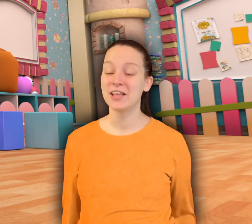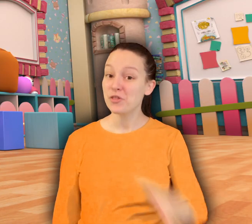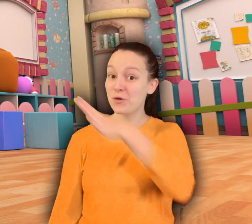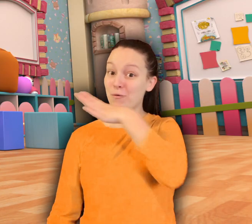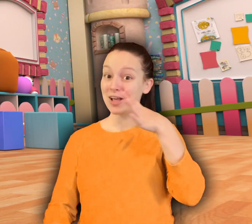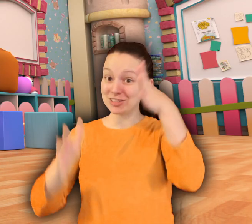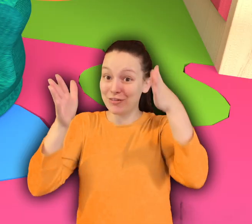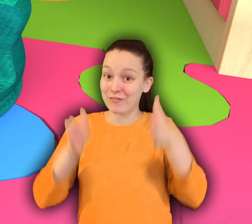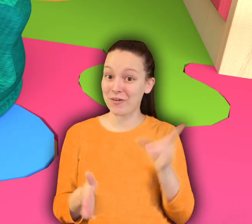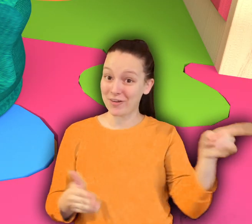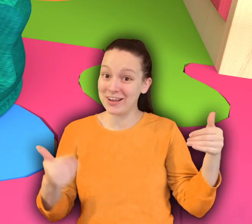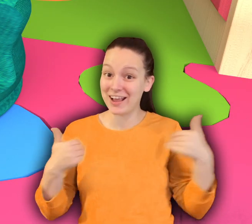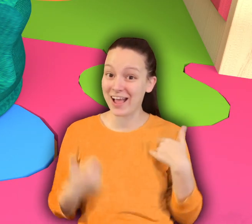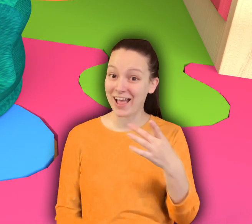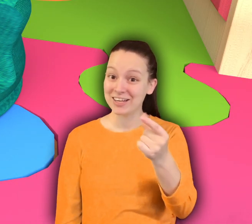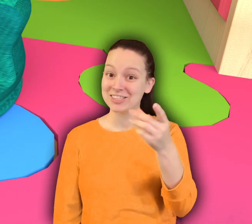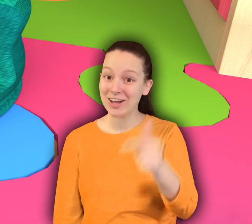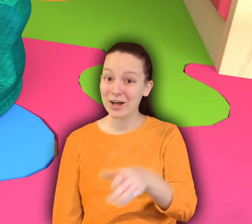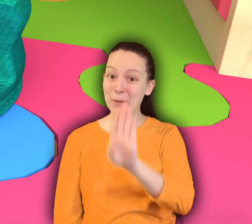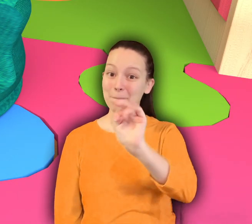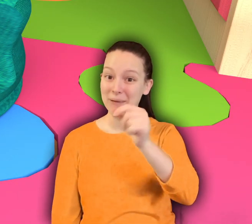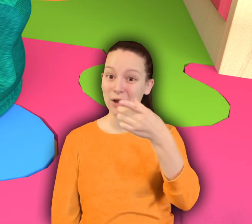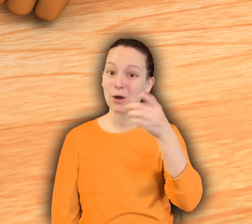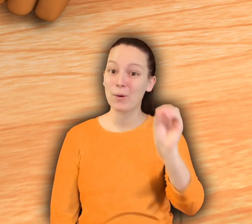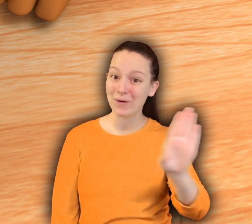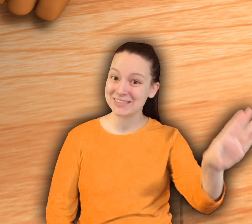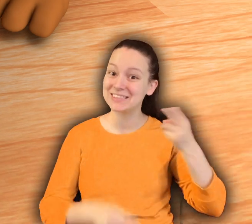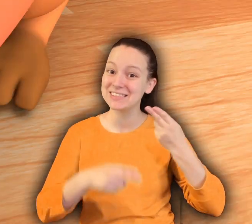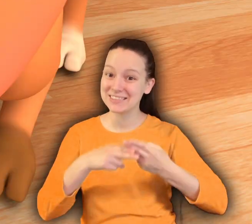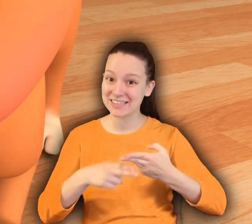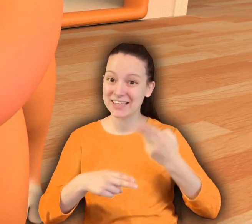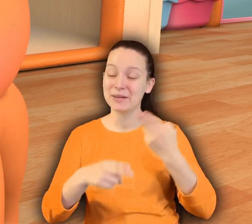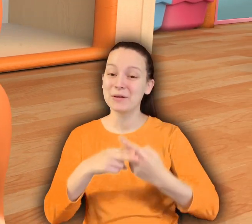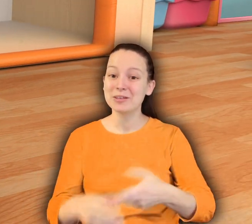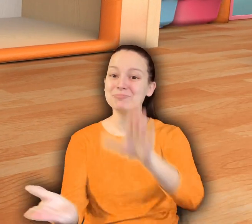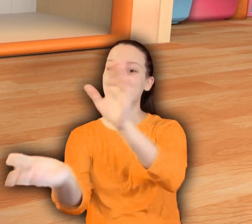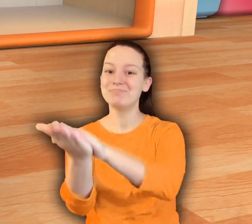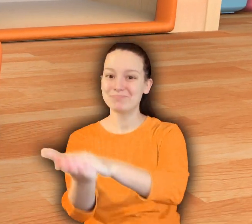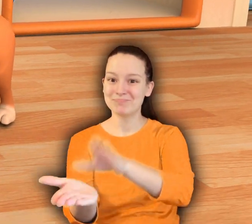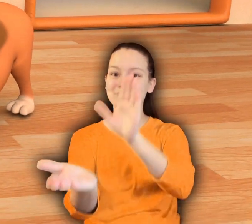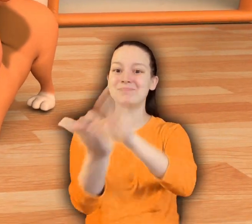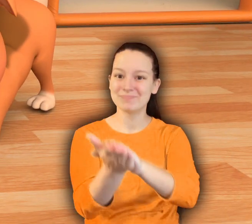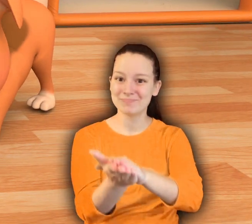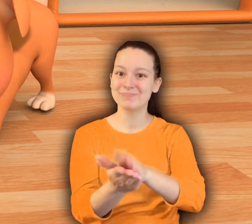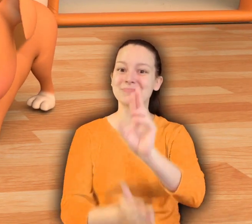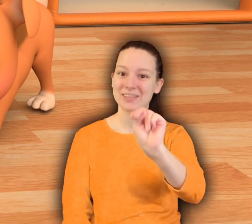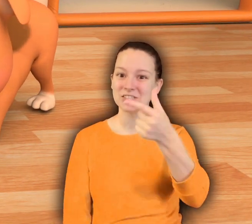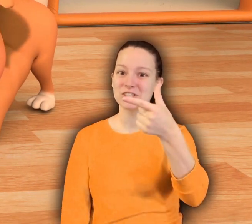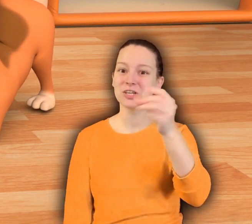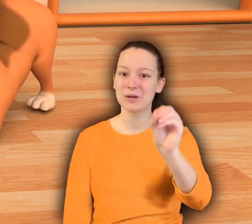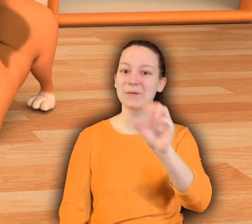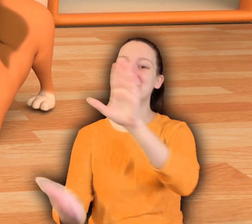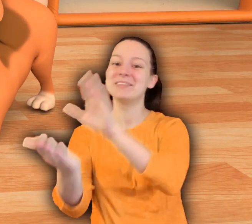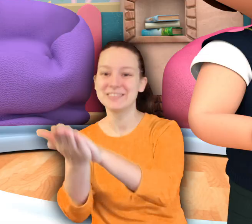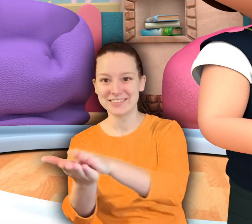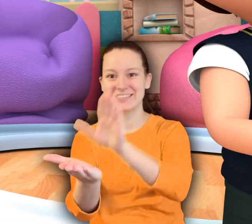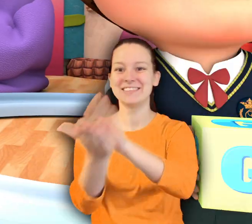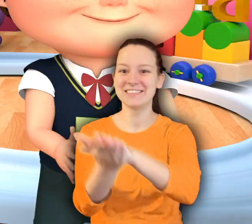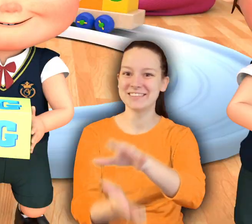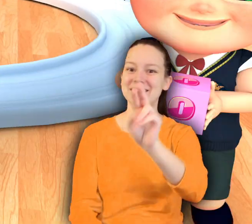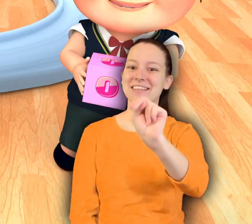There was a farmer, had a dog And Bingo was his name-o N-G-O,